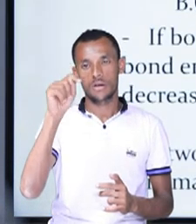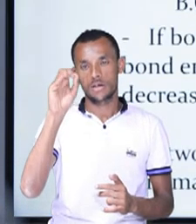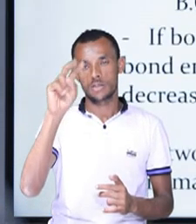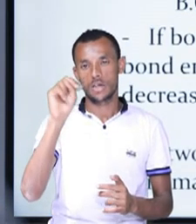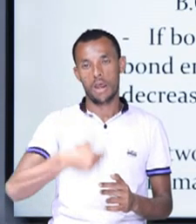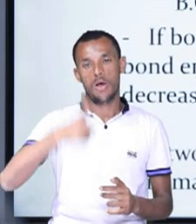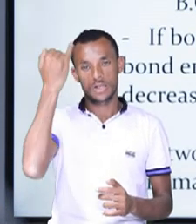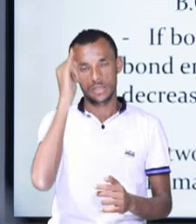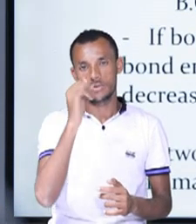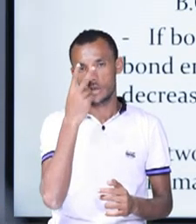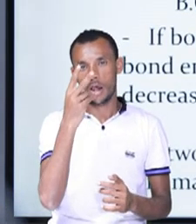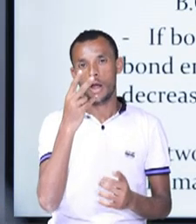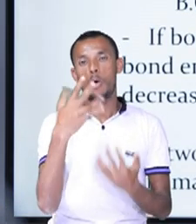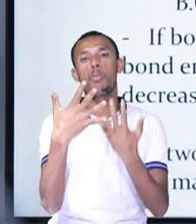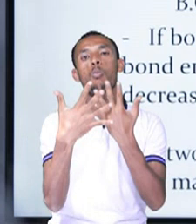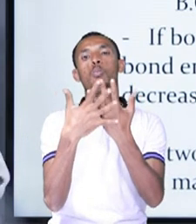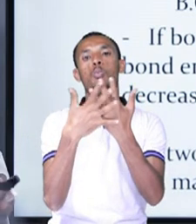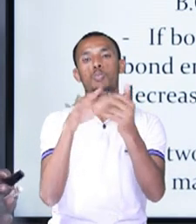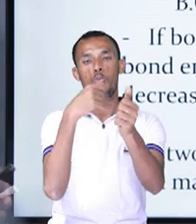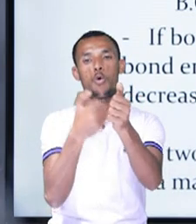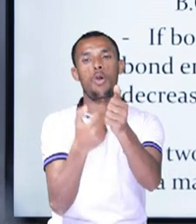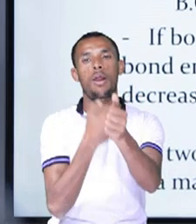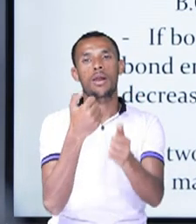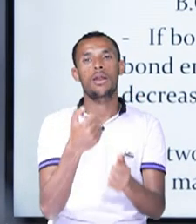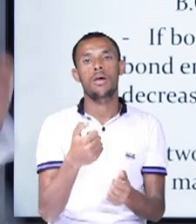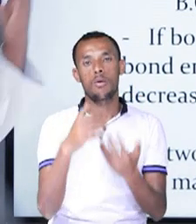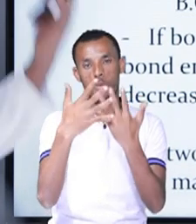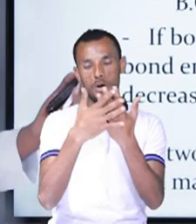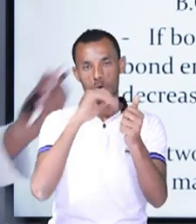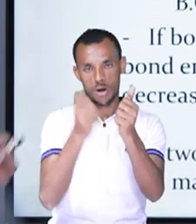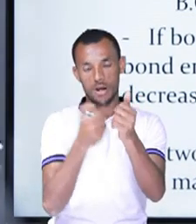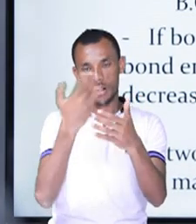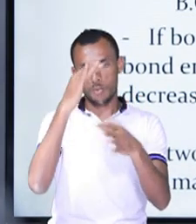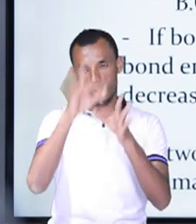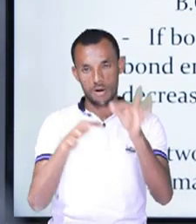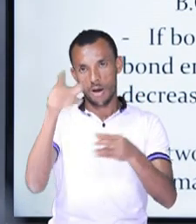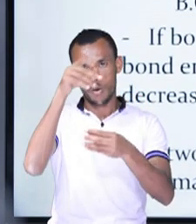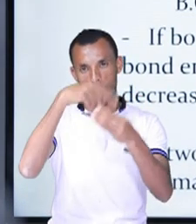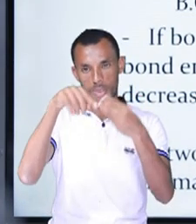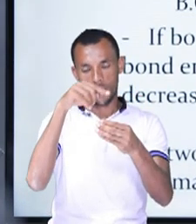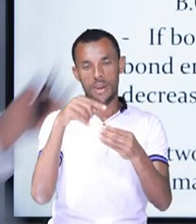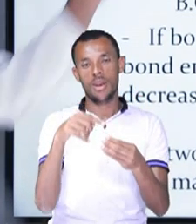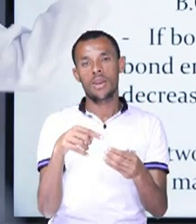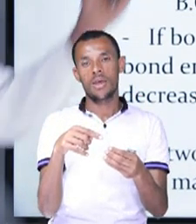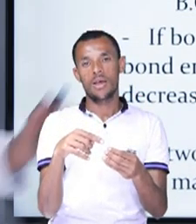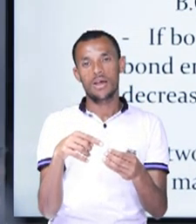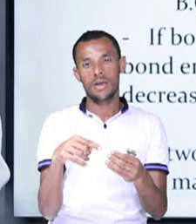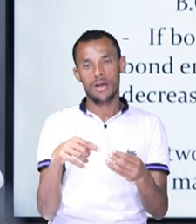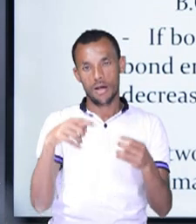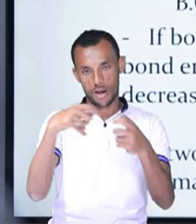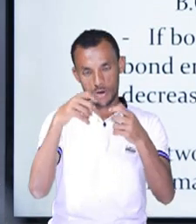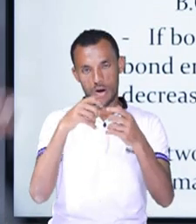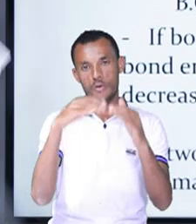The other point is bond order. Bond order. In molecular orbital electron configuration, the other point is